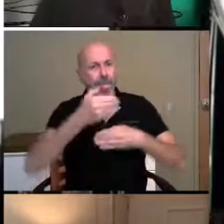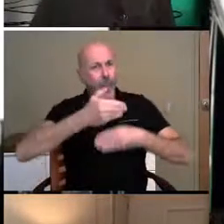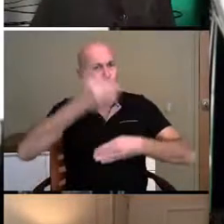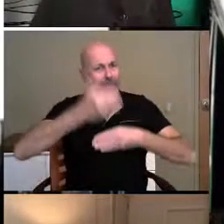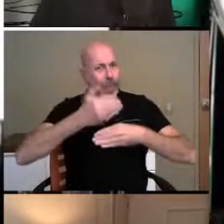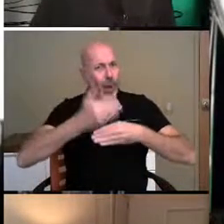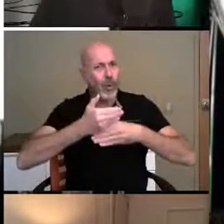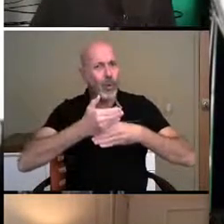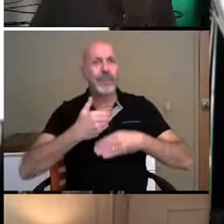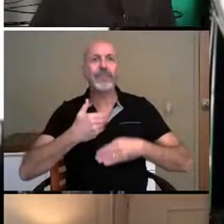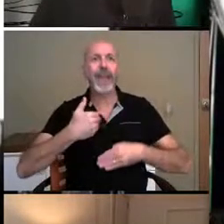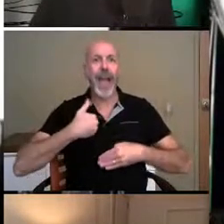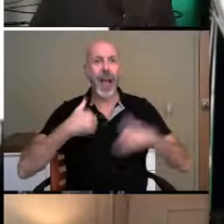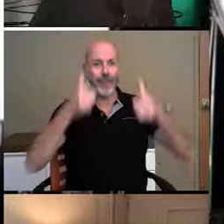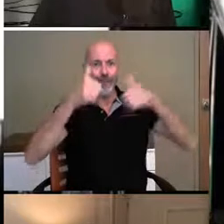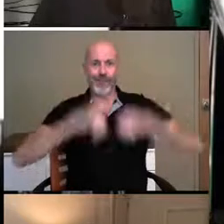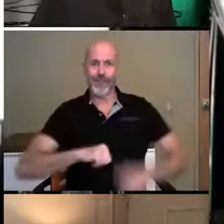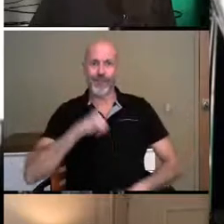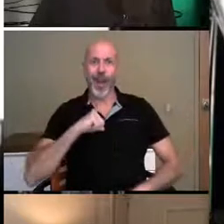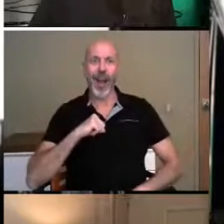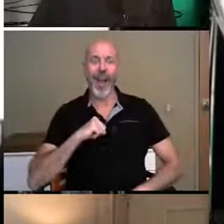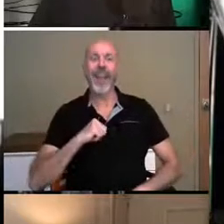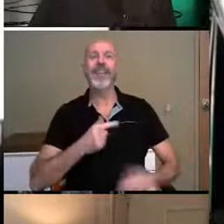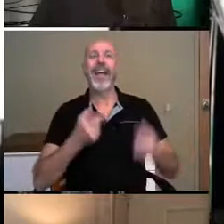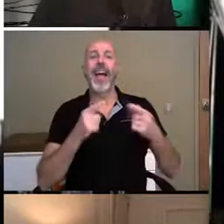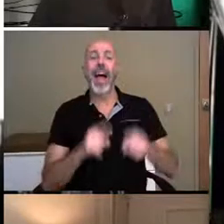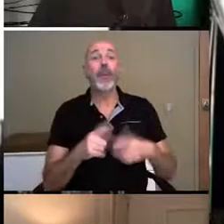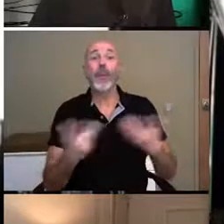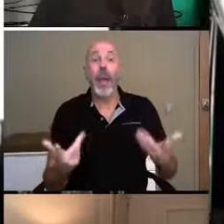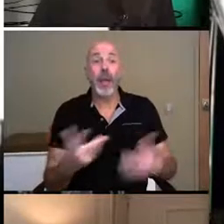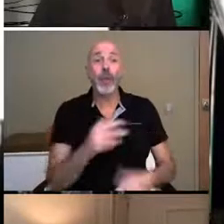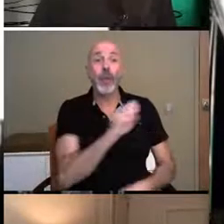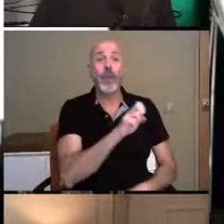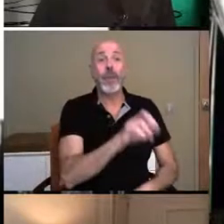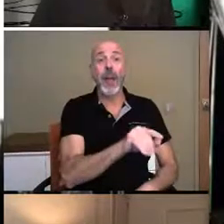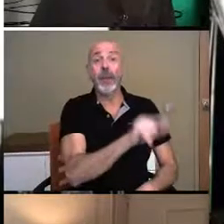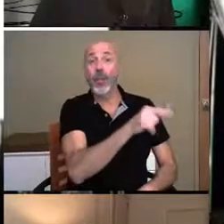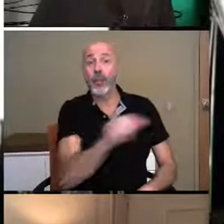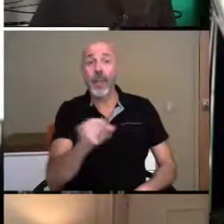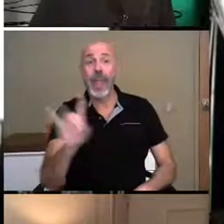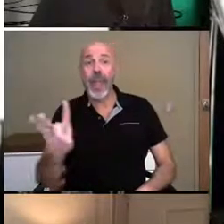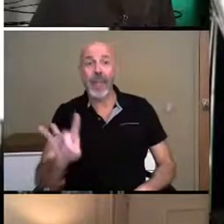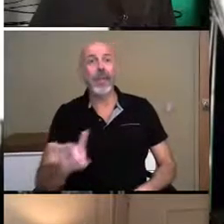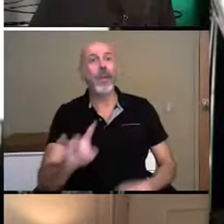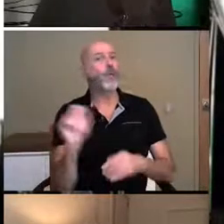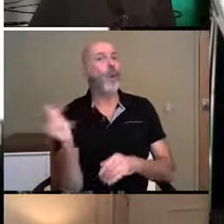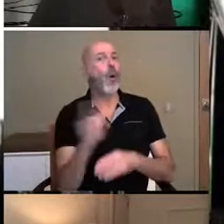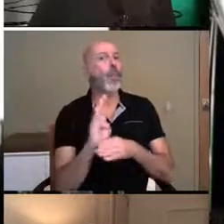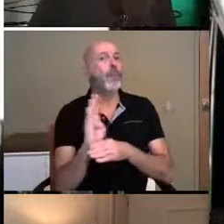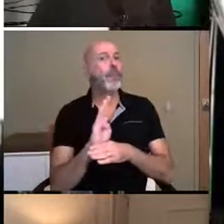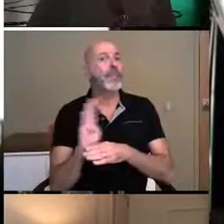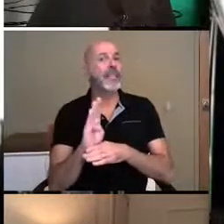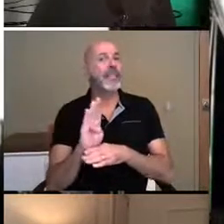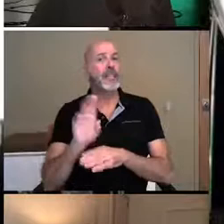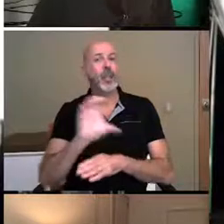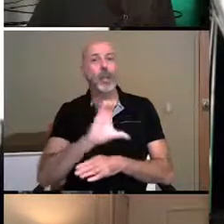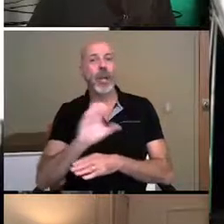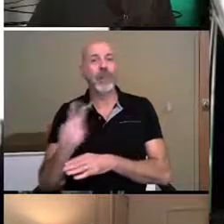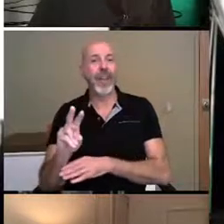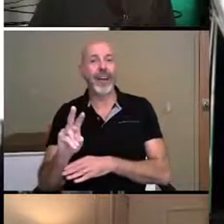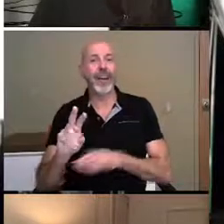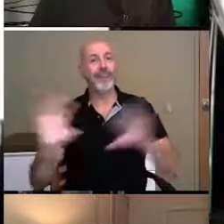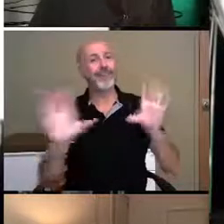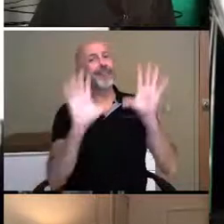November 2nd through the 8th. That is for businesses throughout the Coachella Valley to decorate